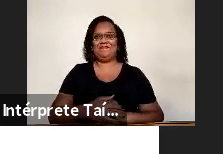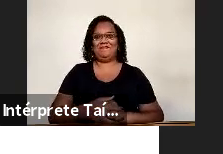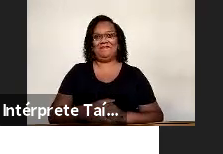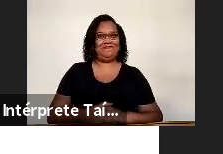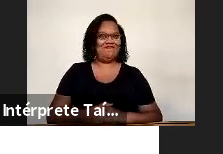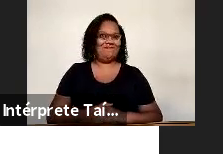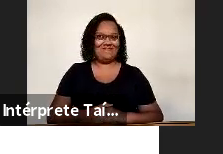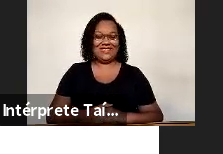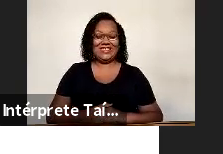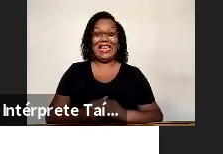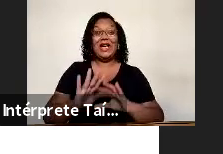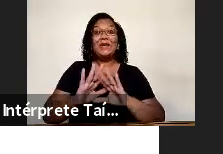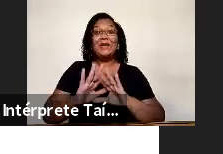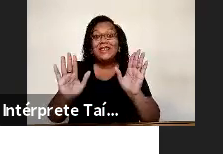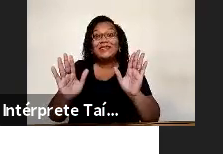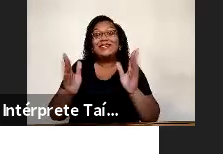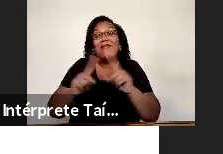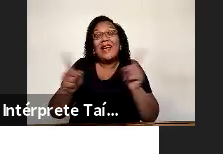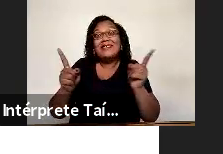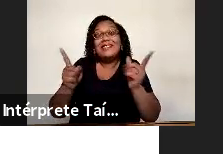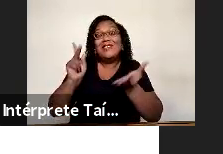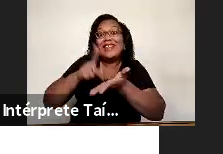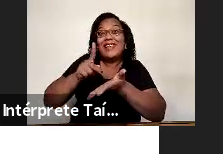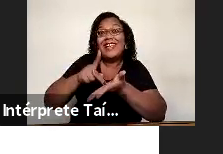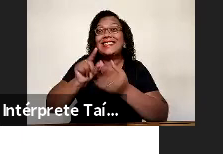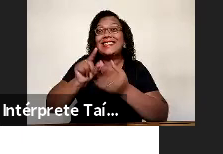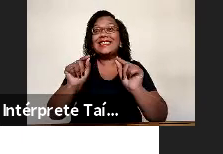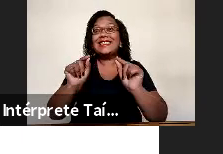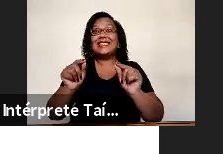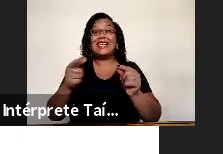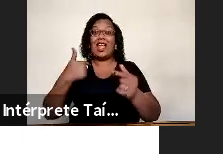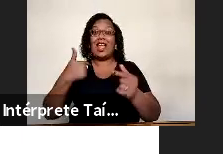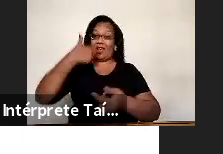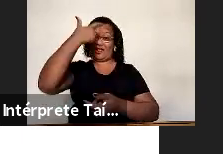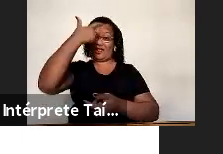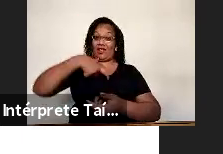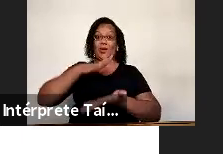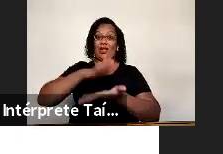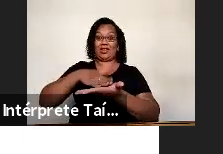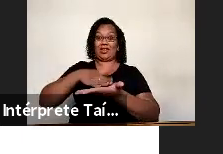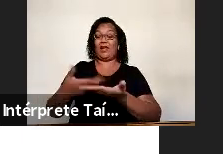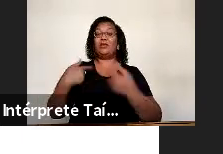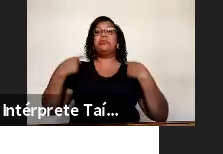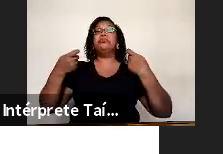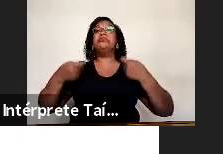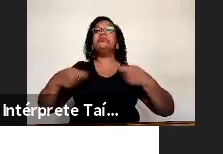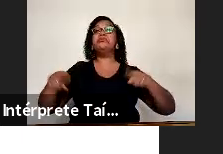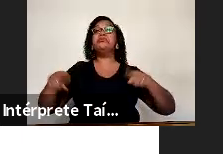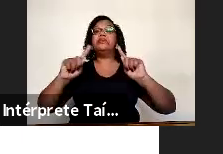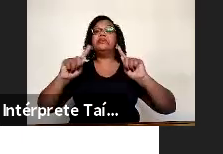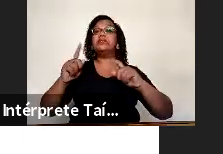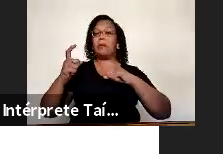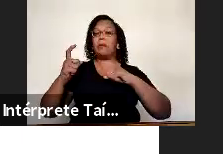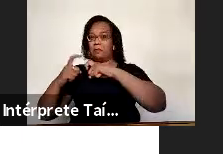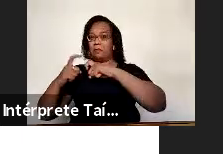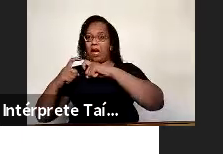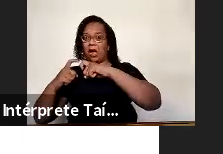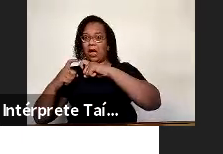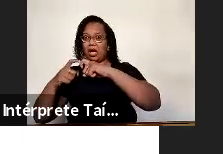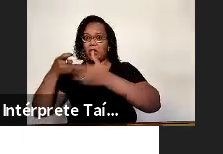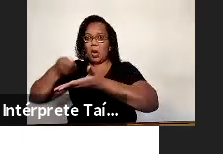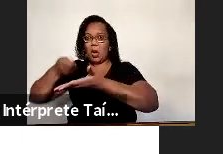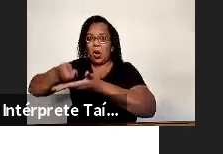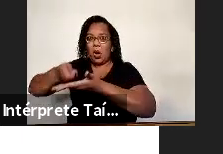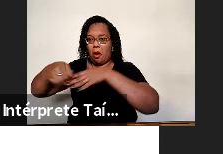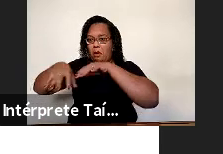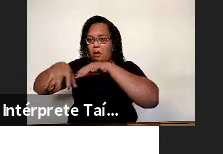like in any event, as an interpreter, you don't have to be a physician to translate a medical conference, right? I mean, you prepare, you study, and